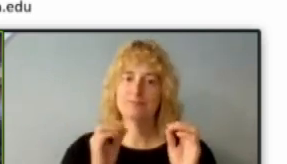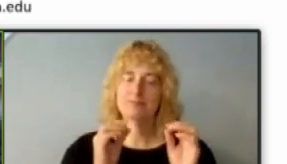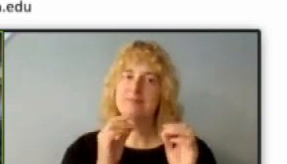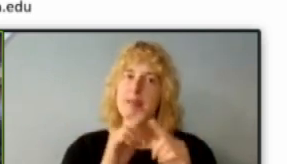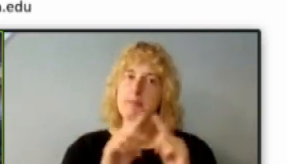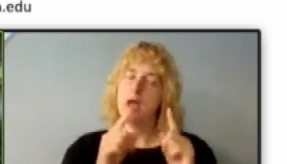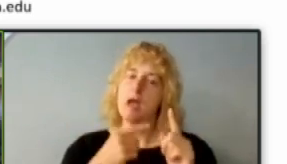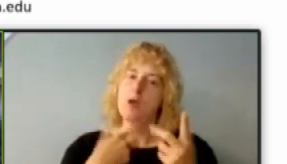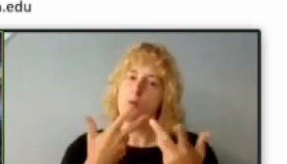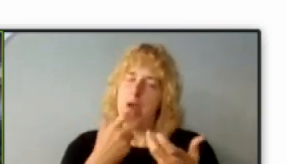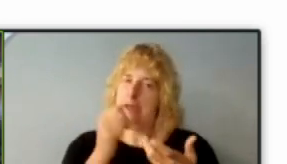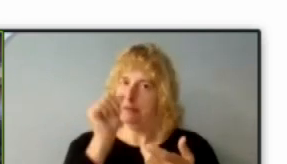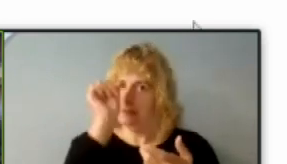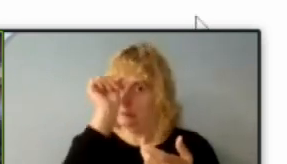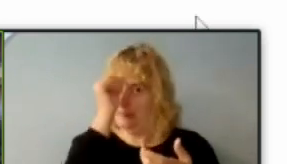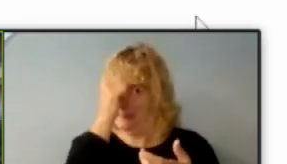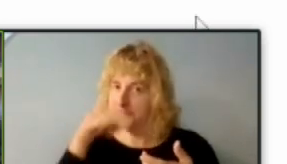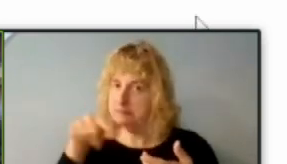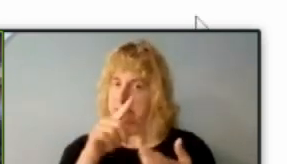slide shows you the